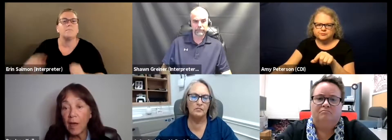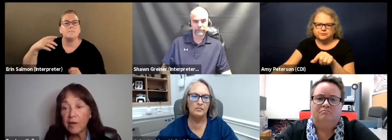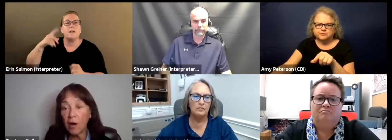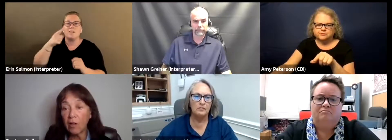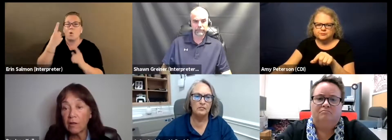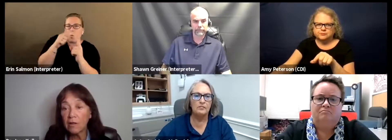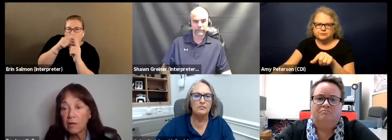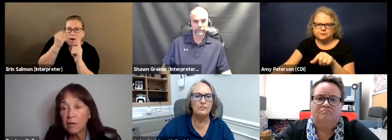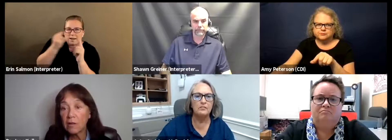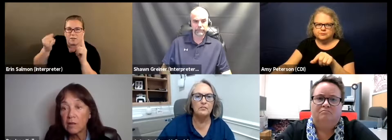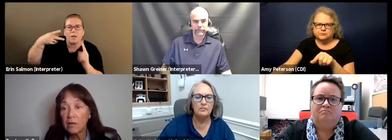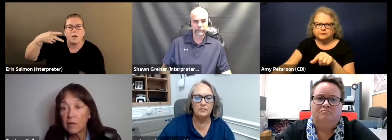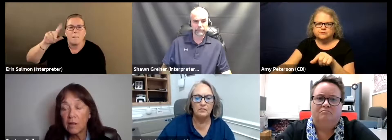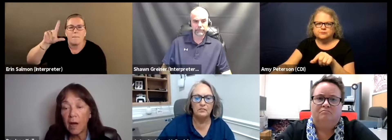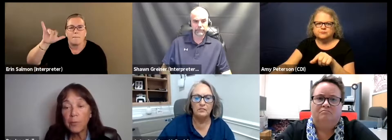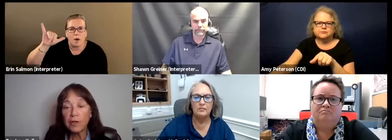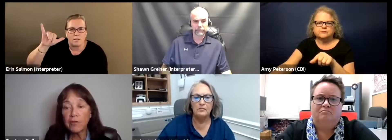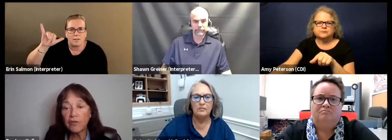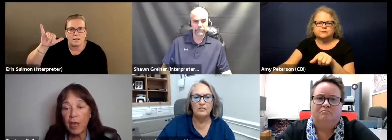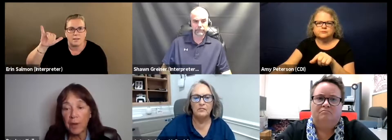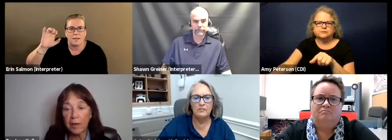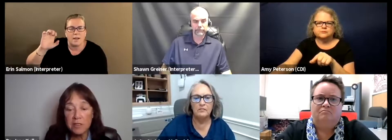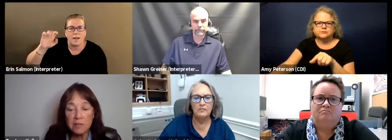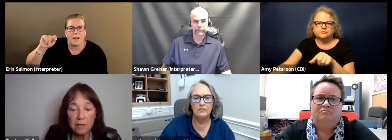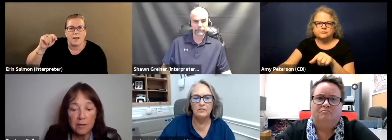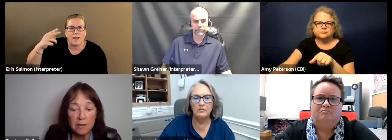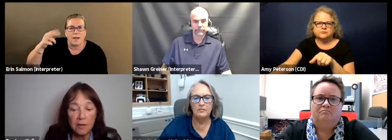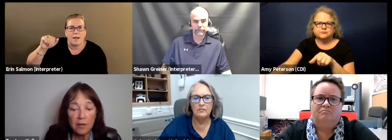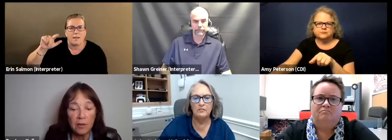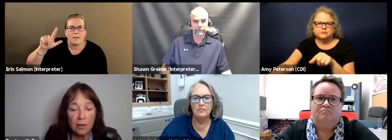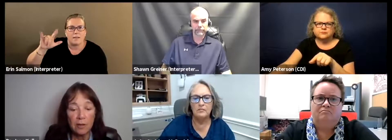Polyethylene glycol. I'll put it in the chat box.